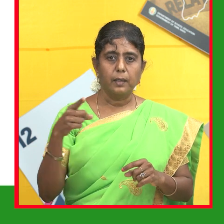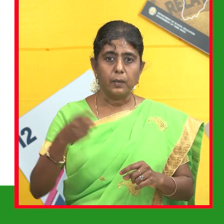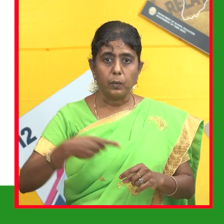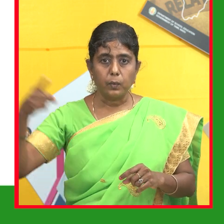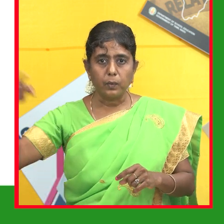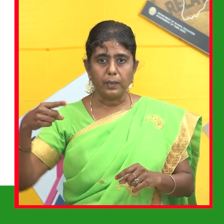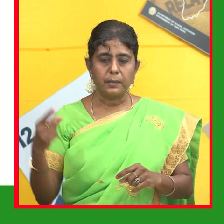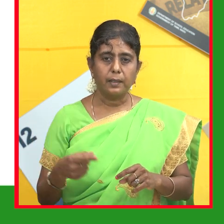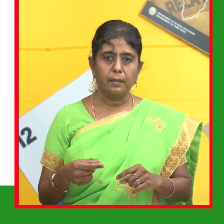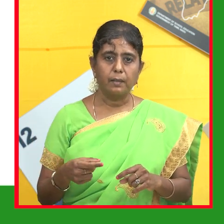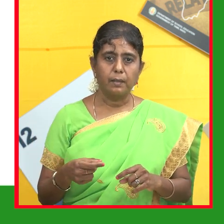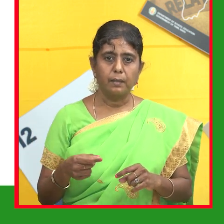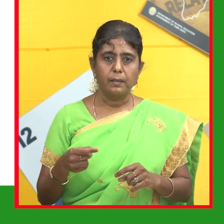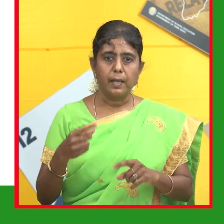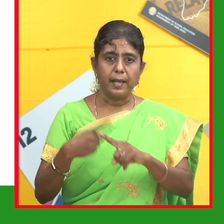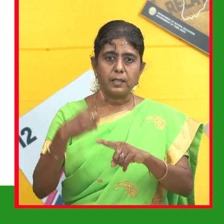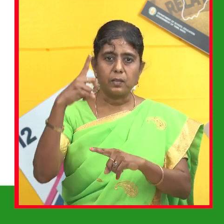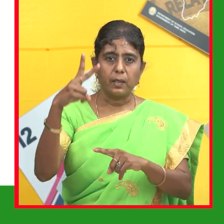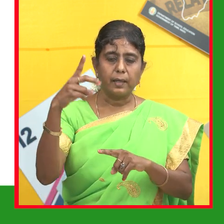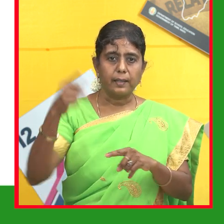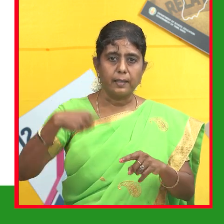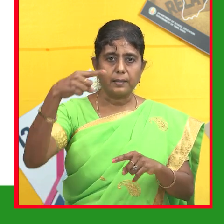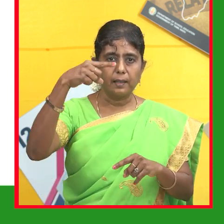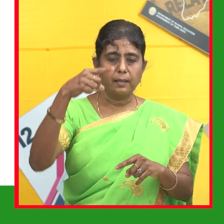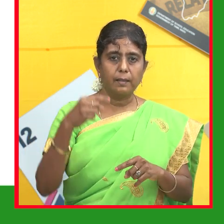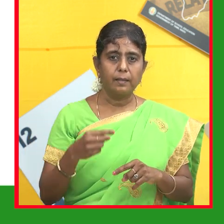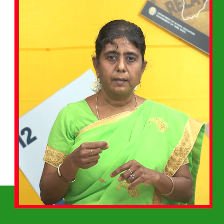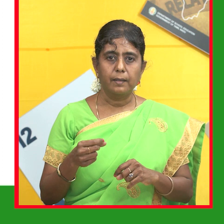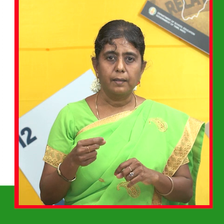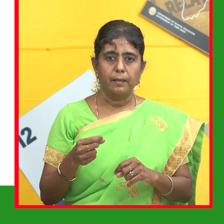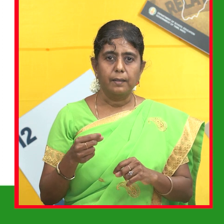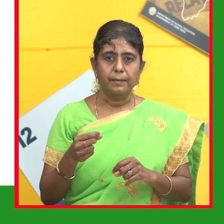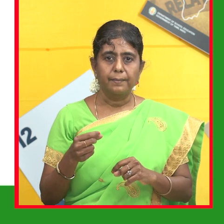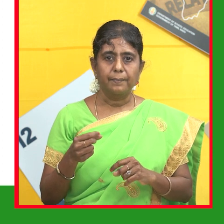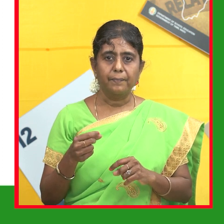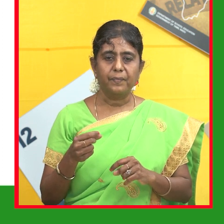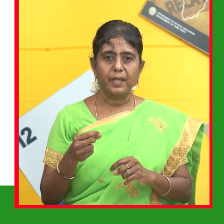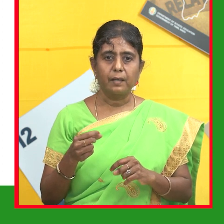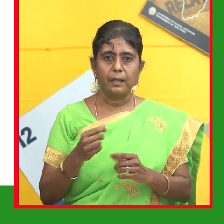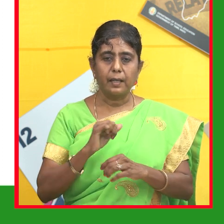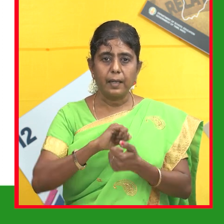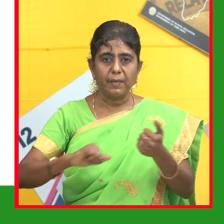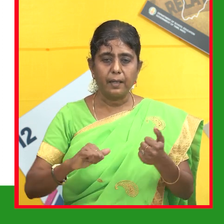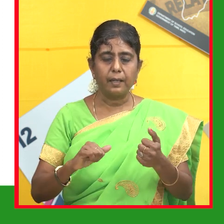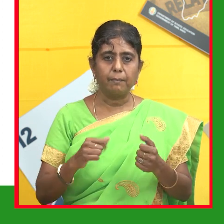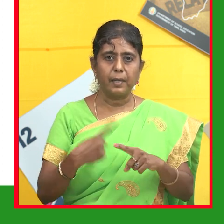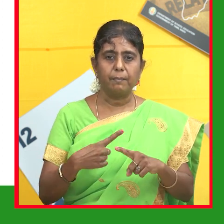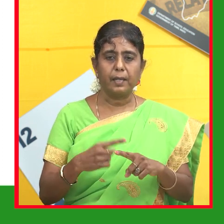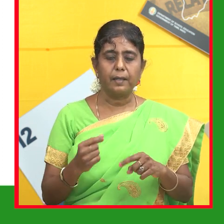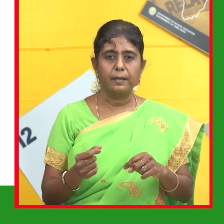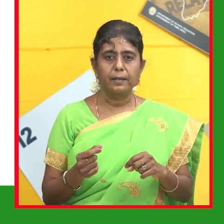2 also cancelled, x squared also cancelled, you see that. The remaining we have to